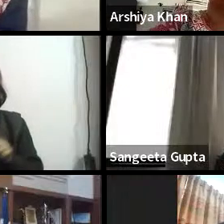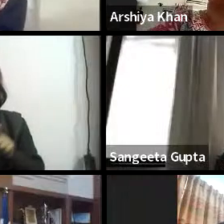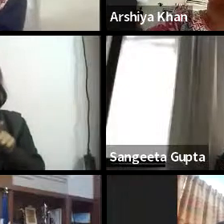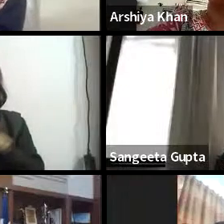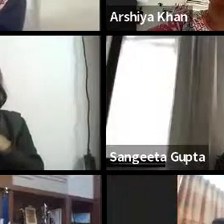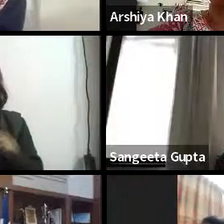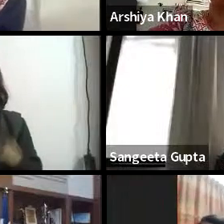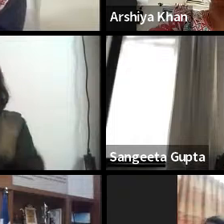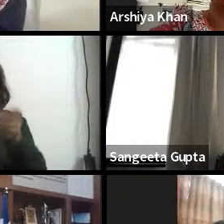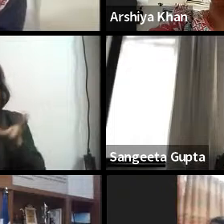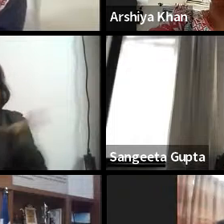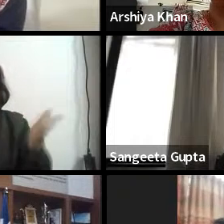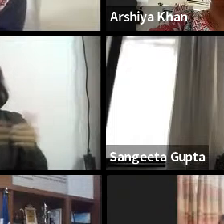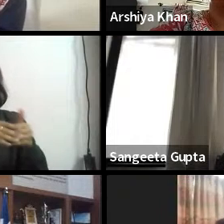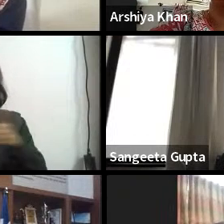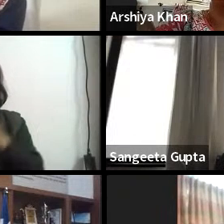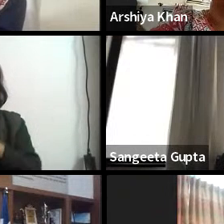here.